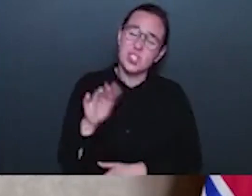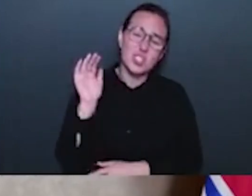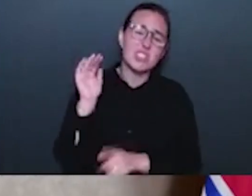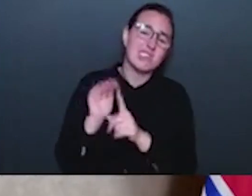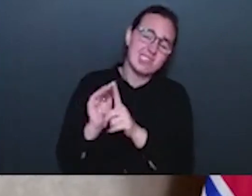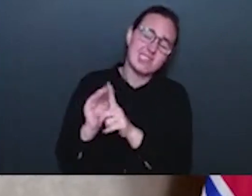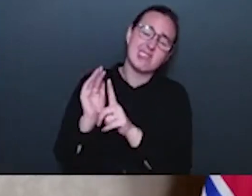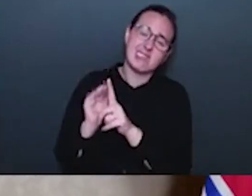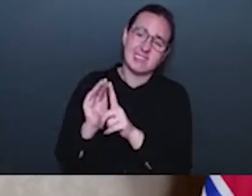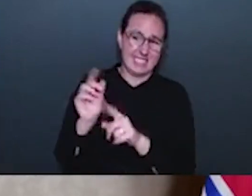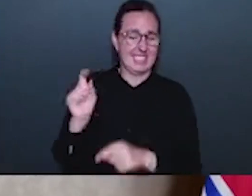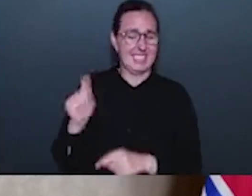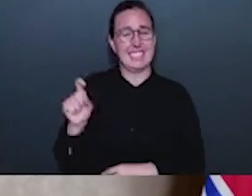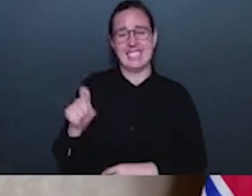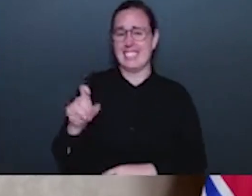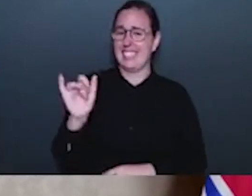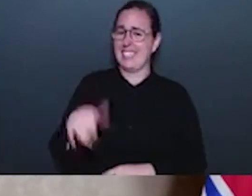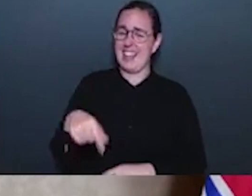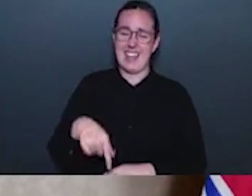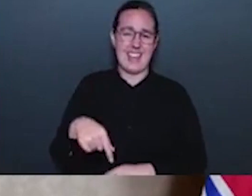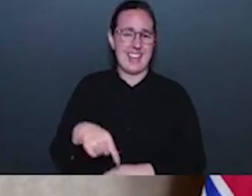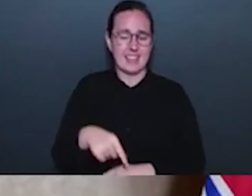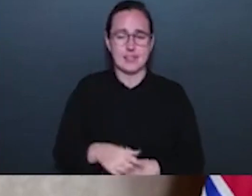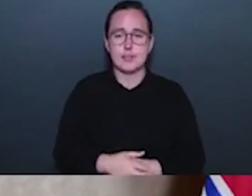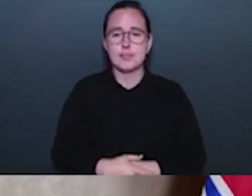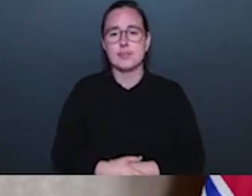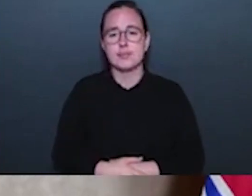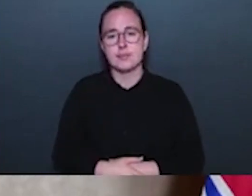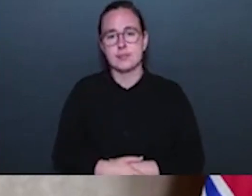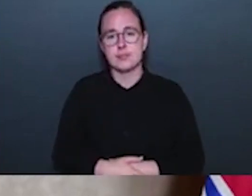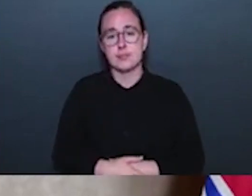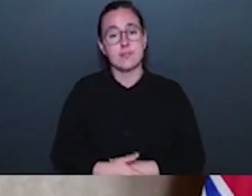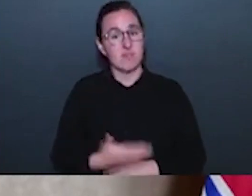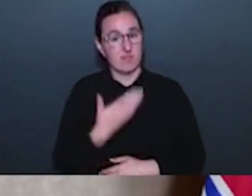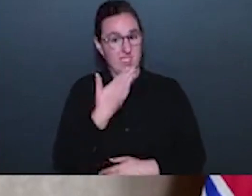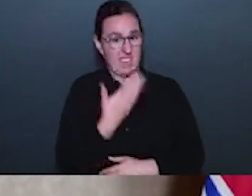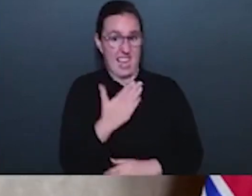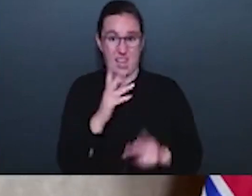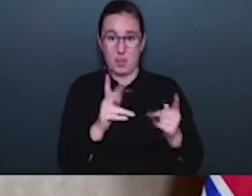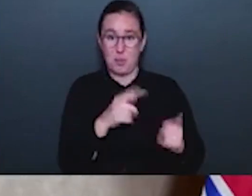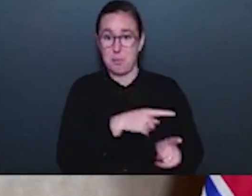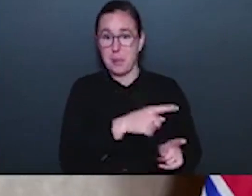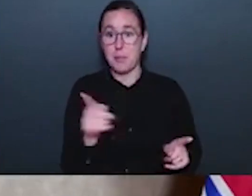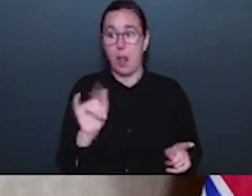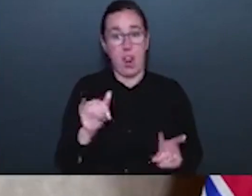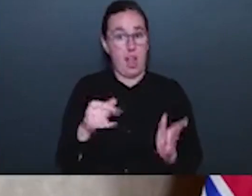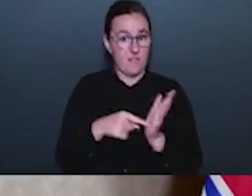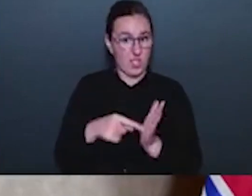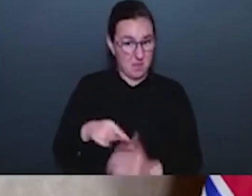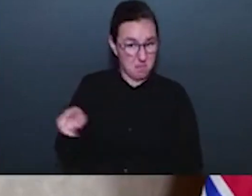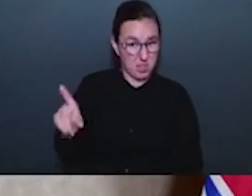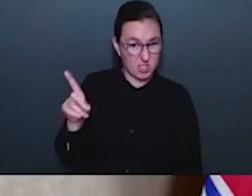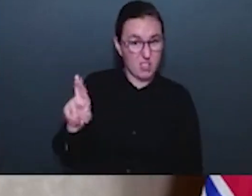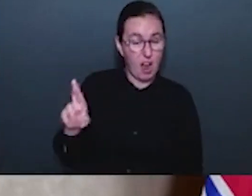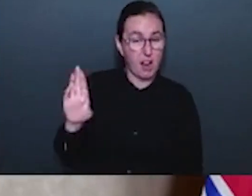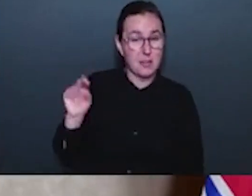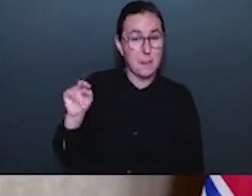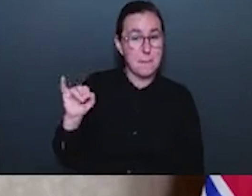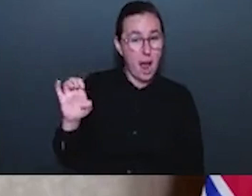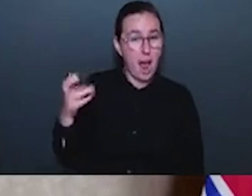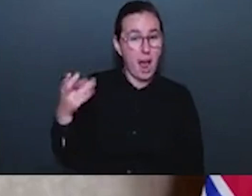Decriminalization also has received the support of all parties in the legislature. And to inform